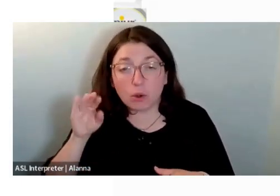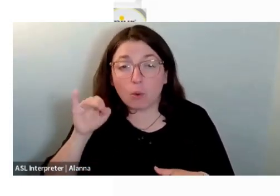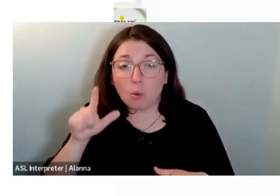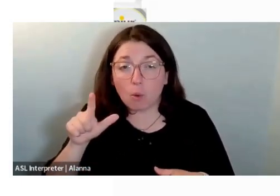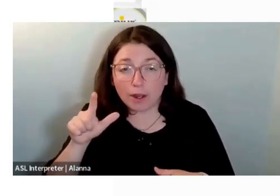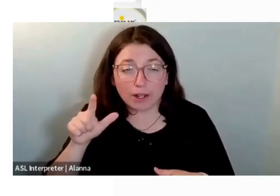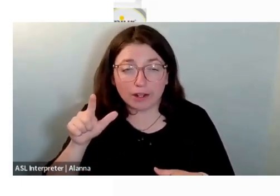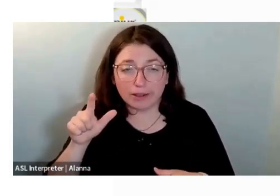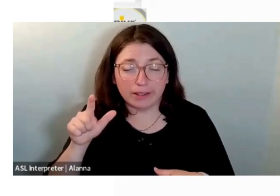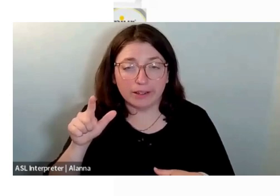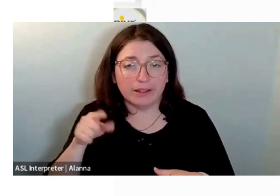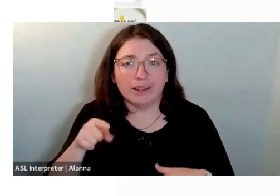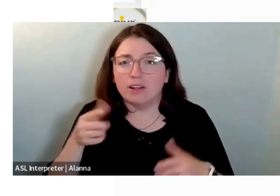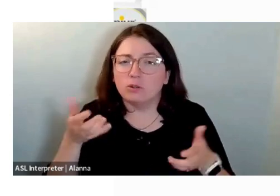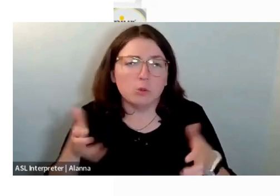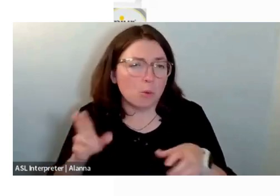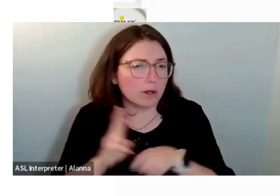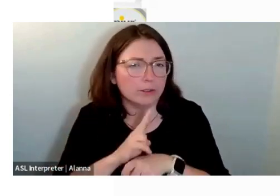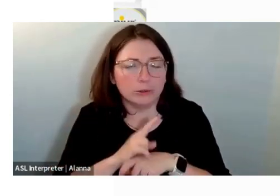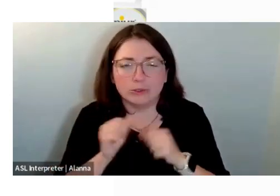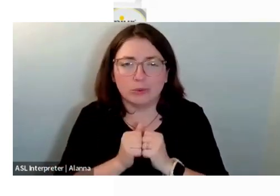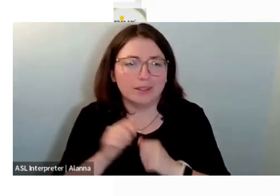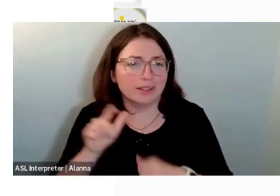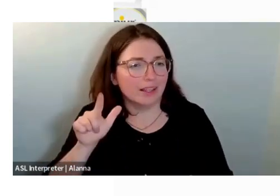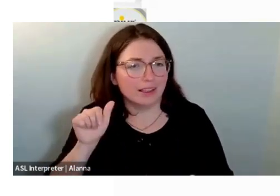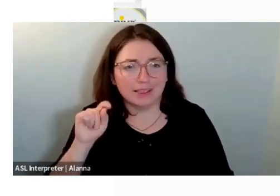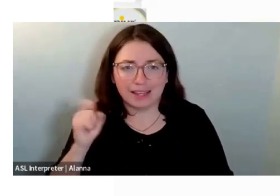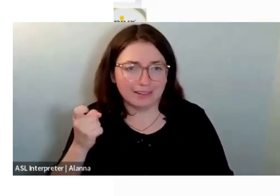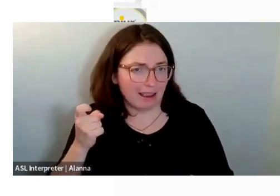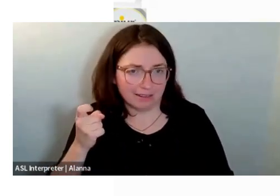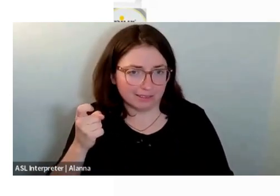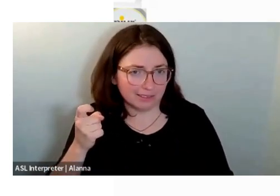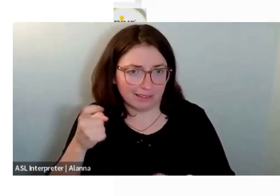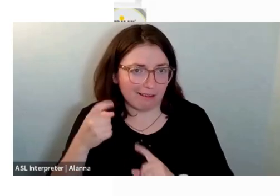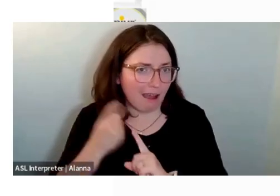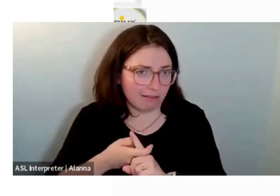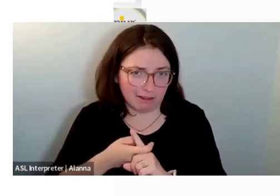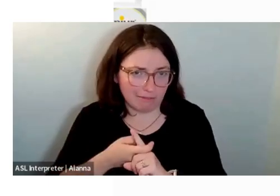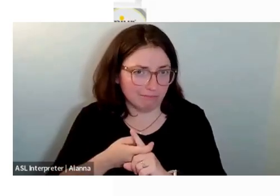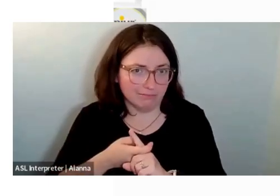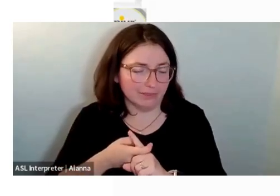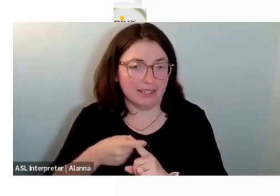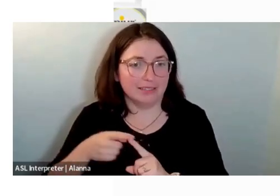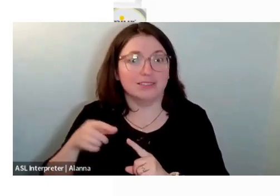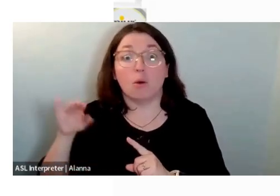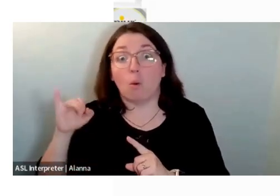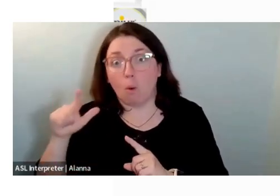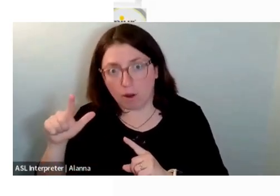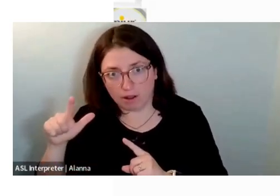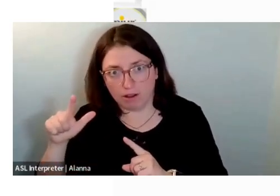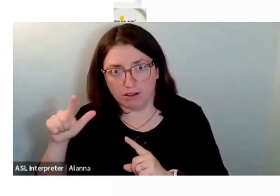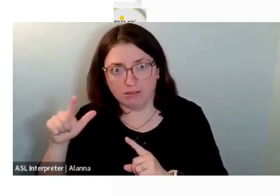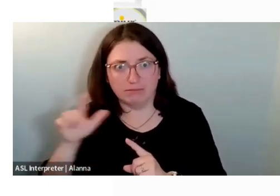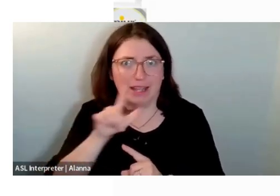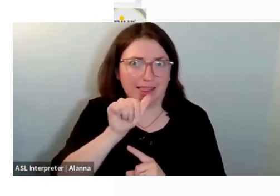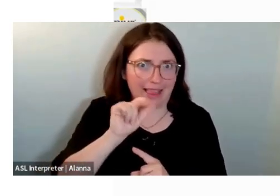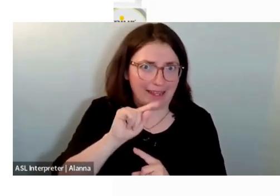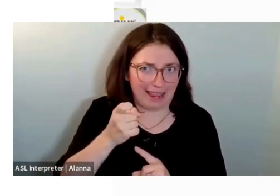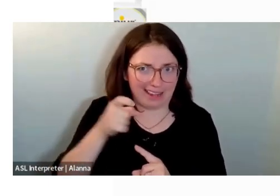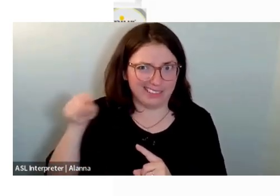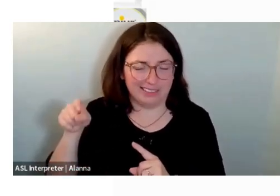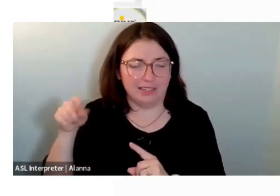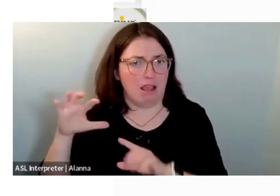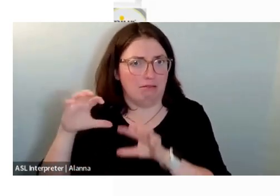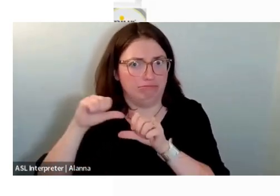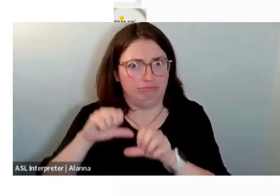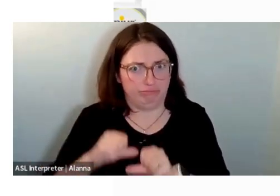it with a latex condom because this can break down a latex condom. And then silicone lubes